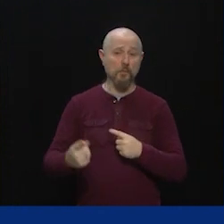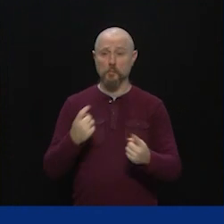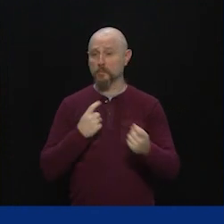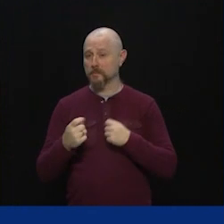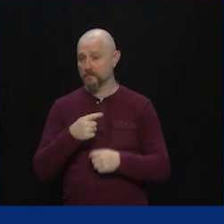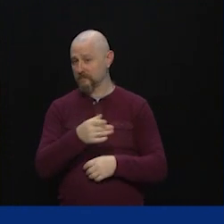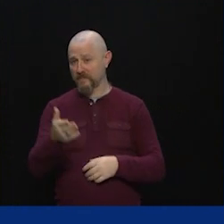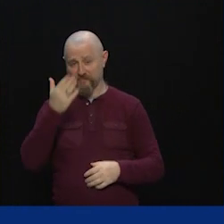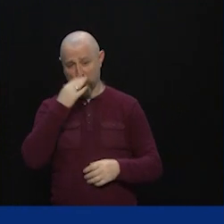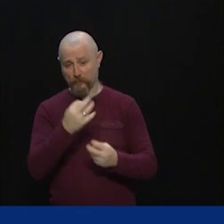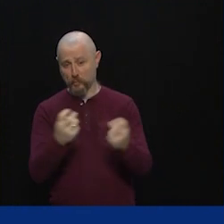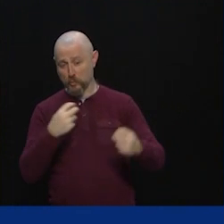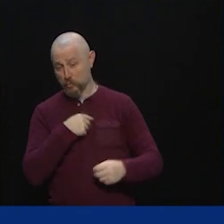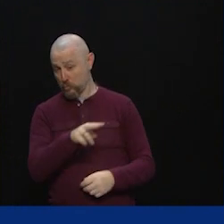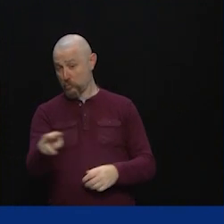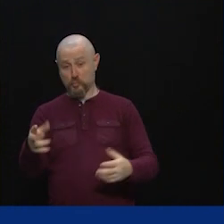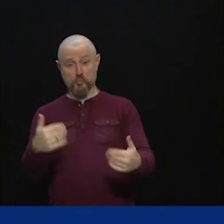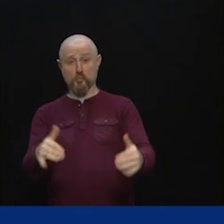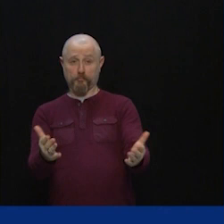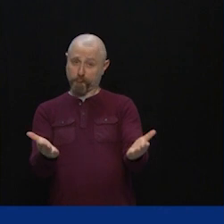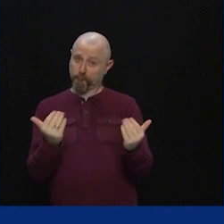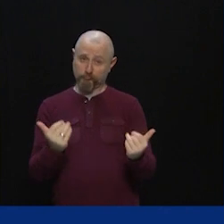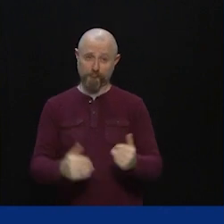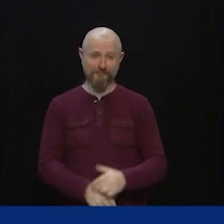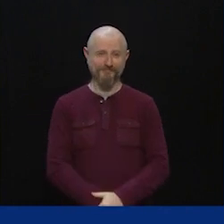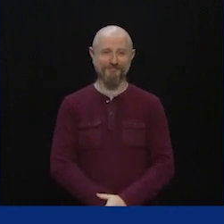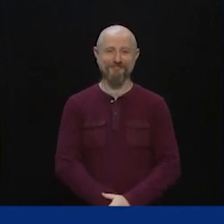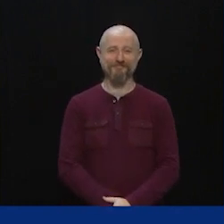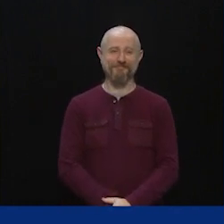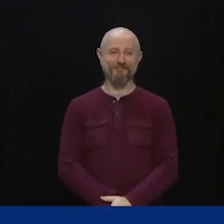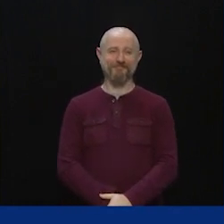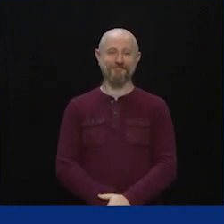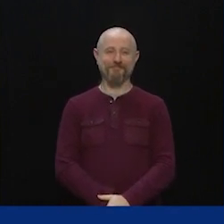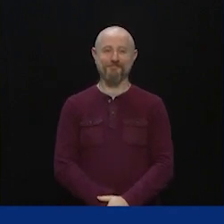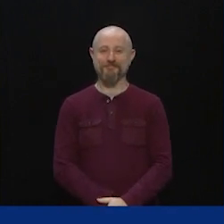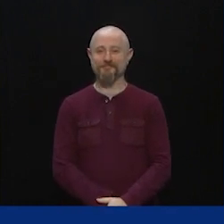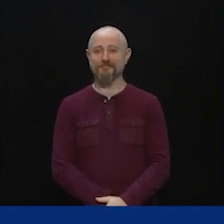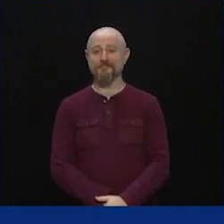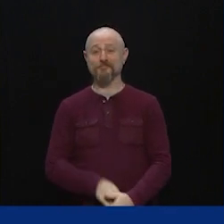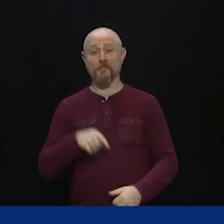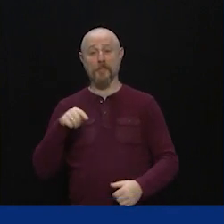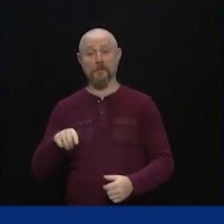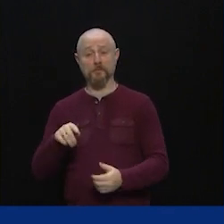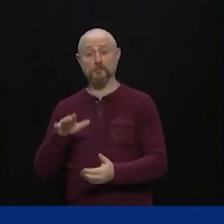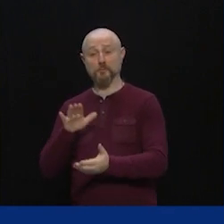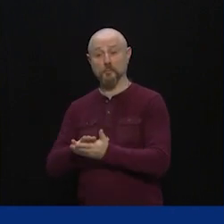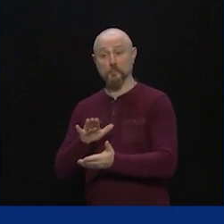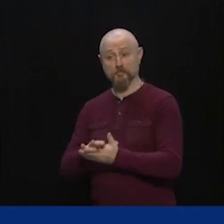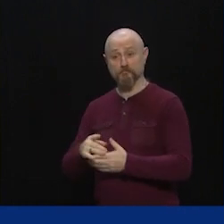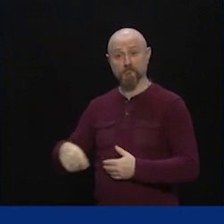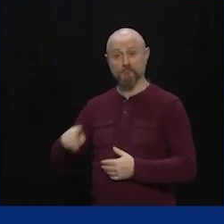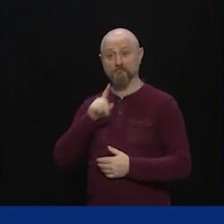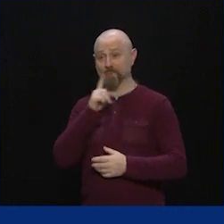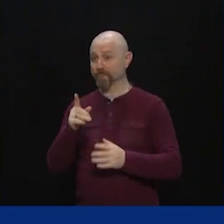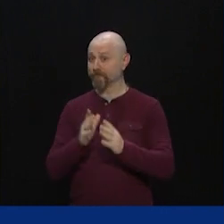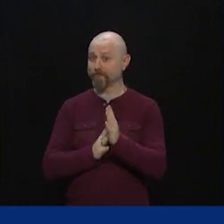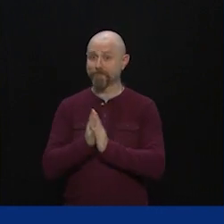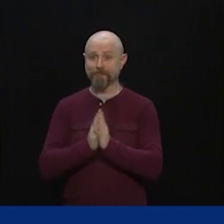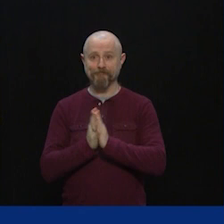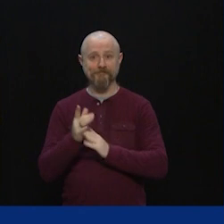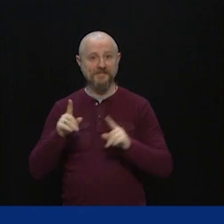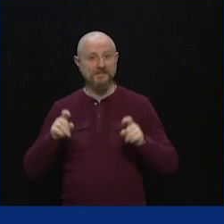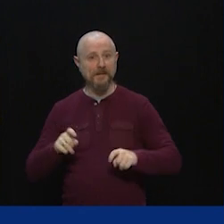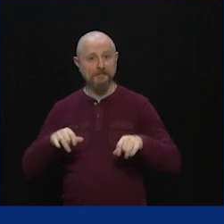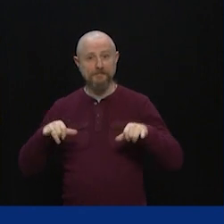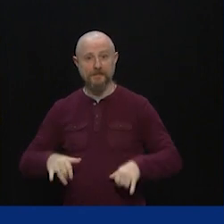Governor, the Finger Lakes region, the schools here were actually early adopters of test to stay. However, the new guidelines from the